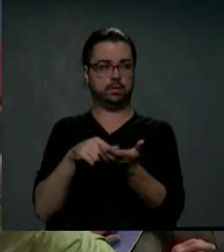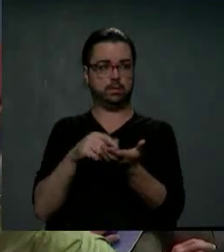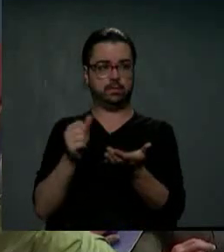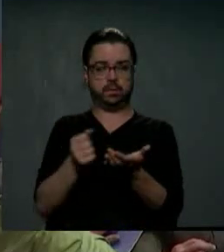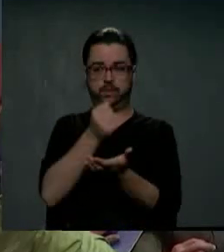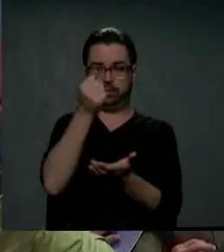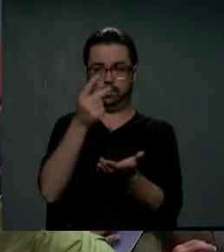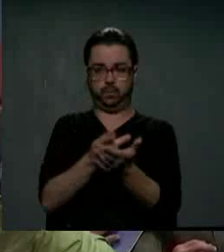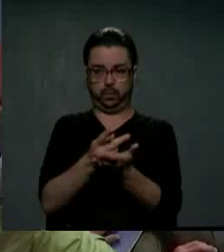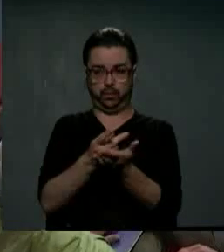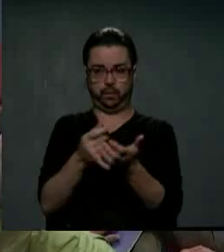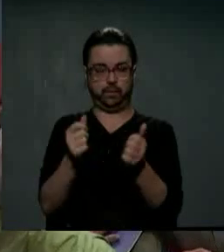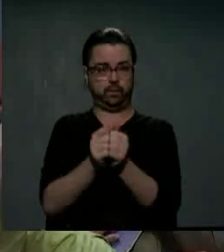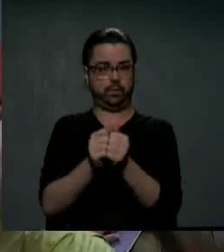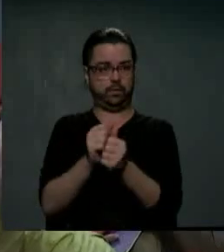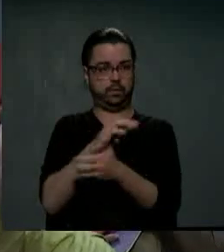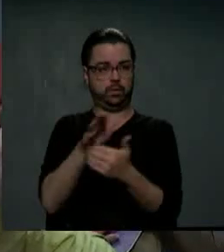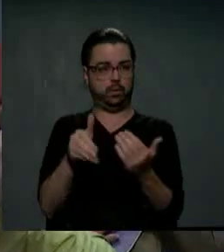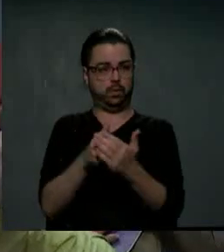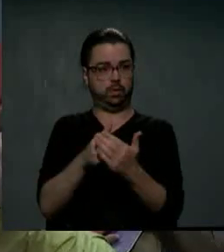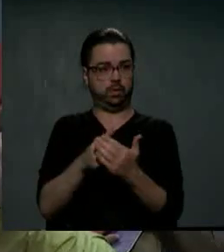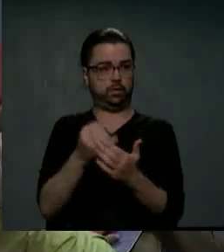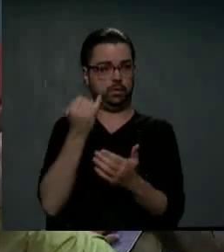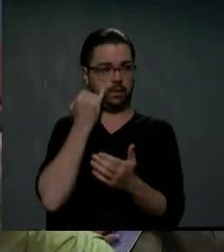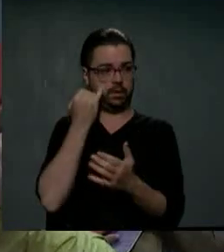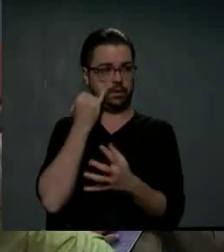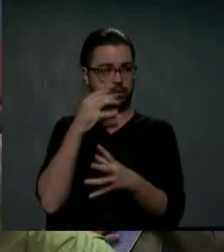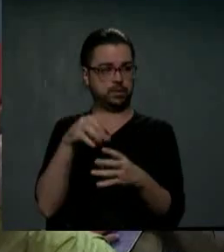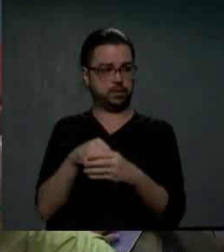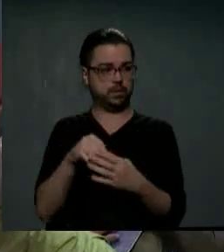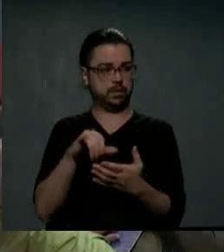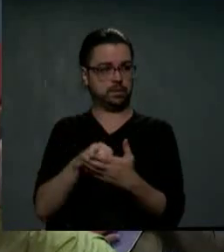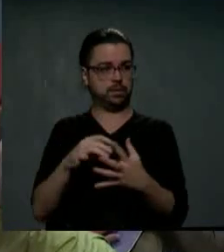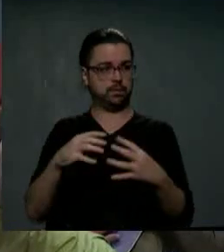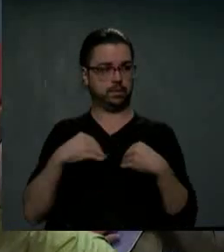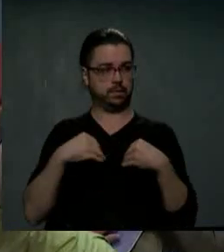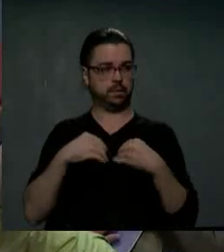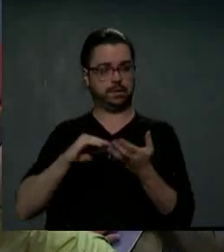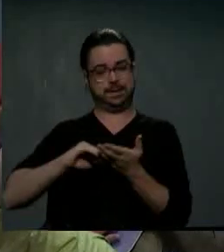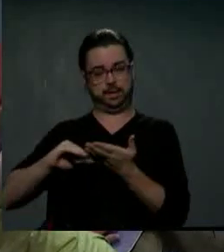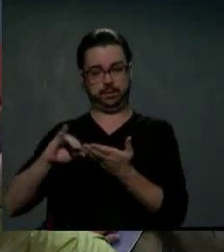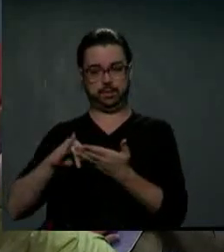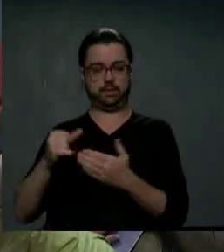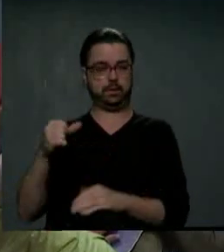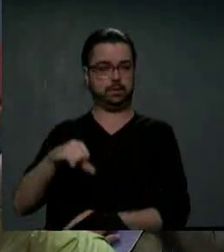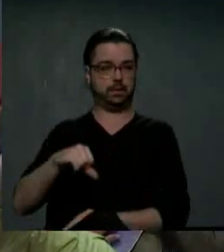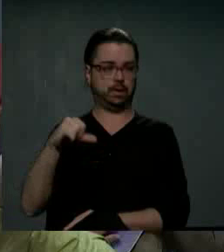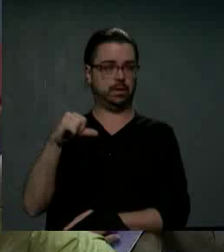approve this item with all conditions and terms therein, accepting that of denial. Okay.